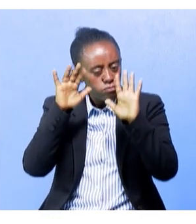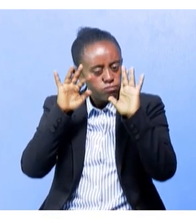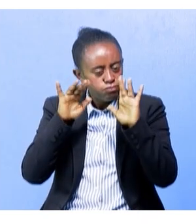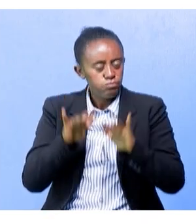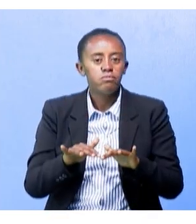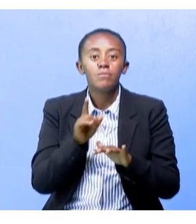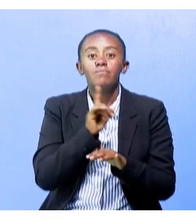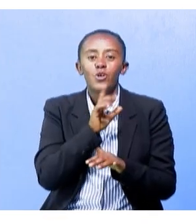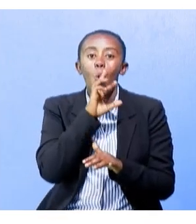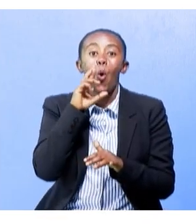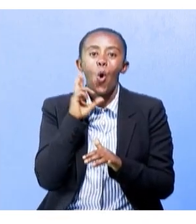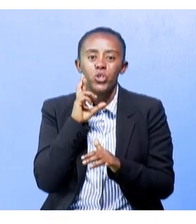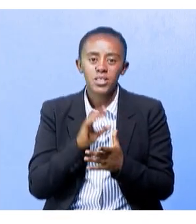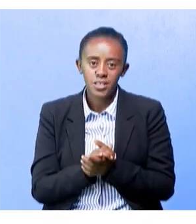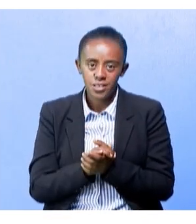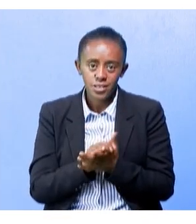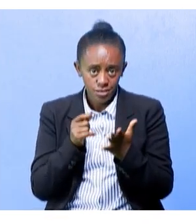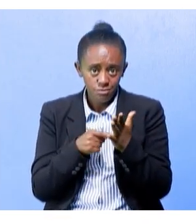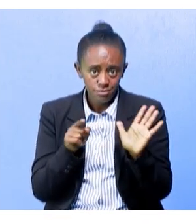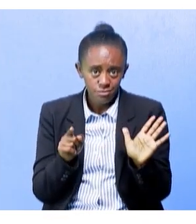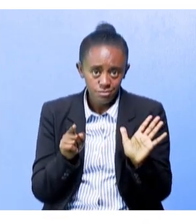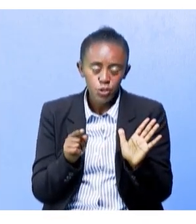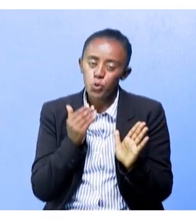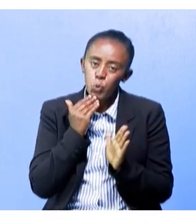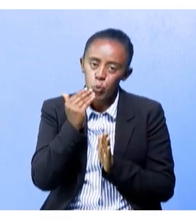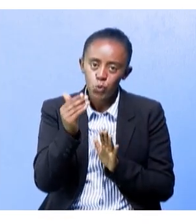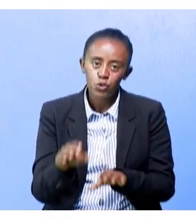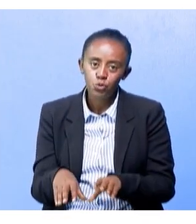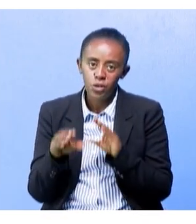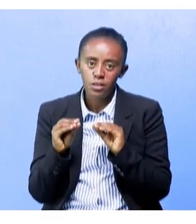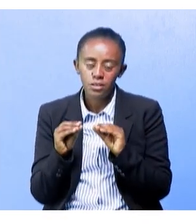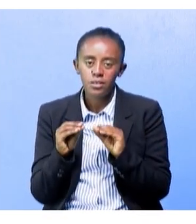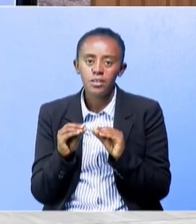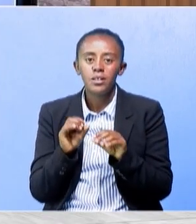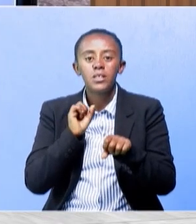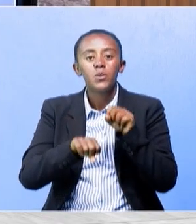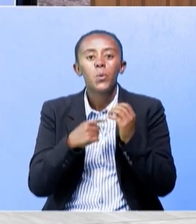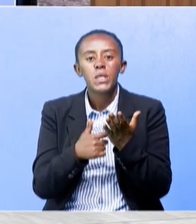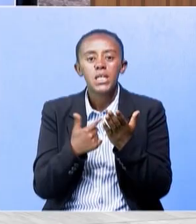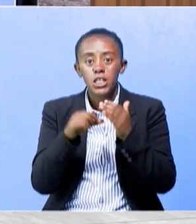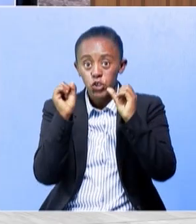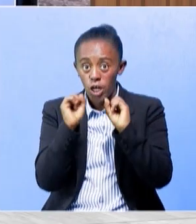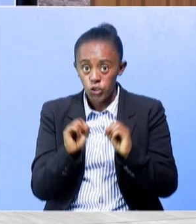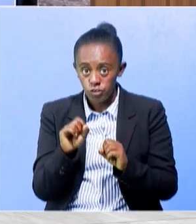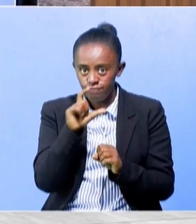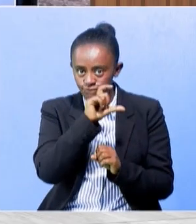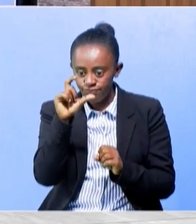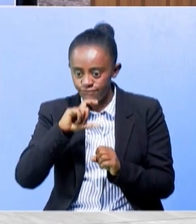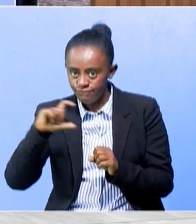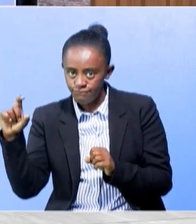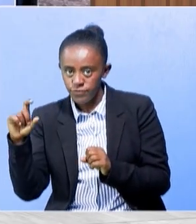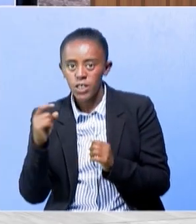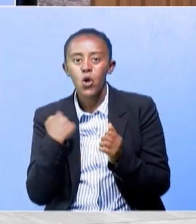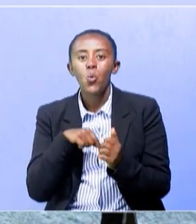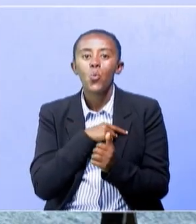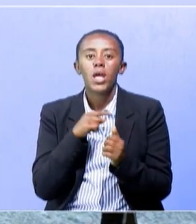cause. Is it clear? Good student. So in such a structure, we can